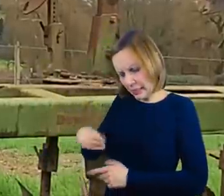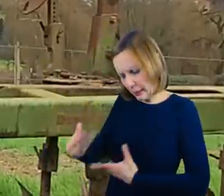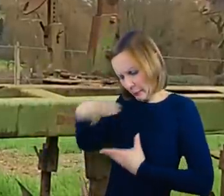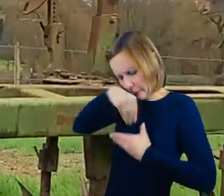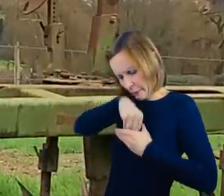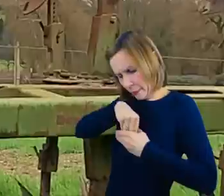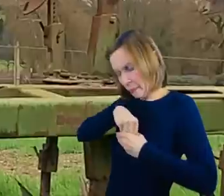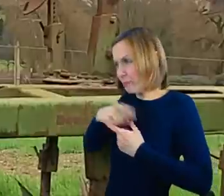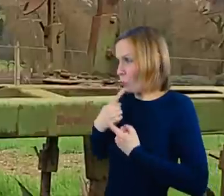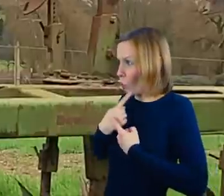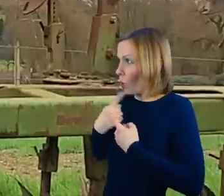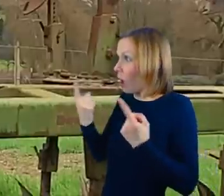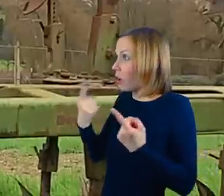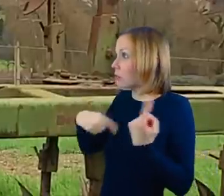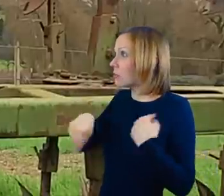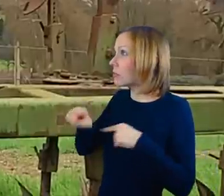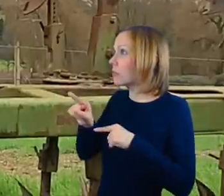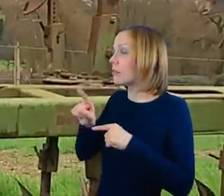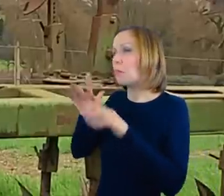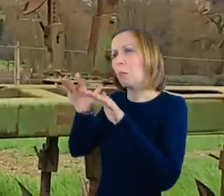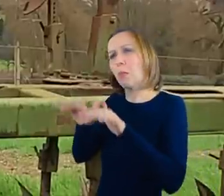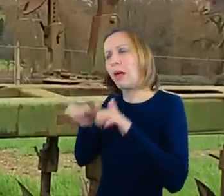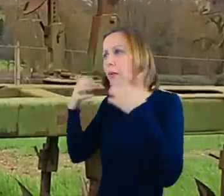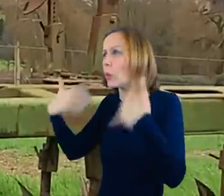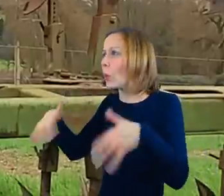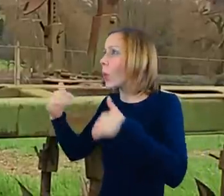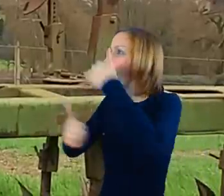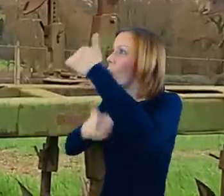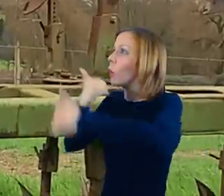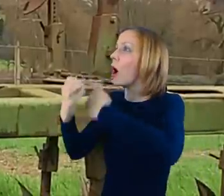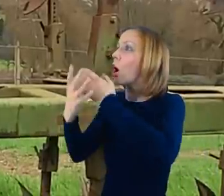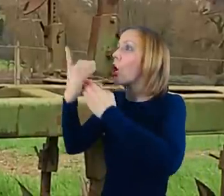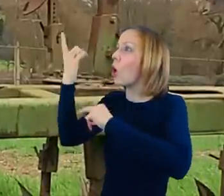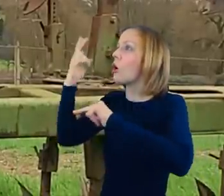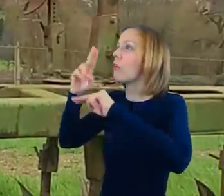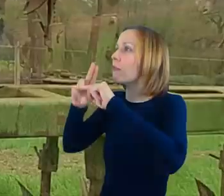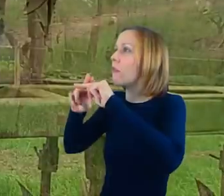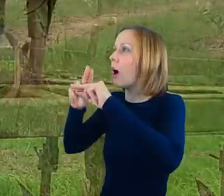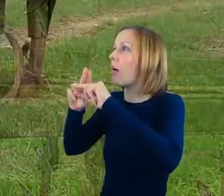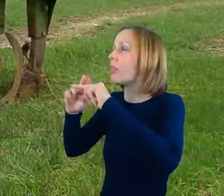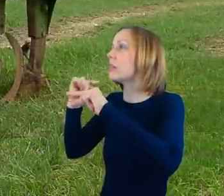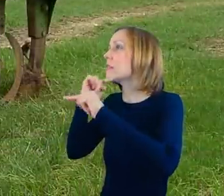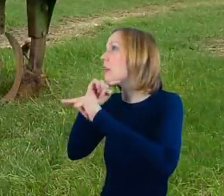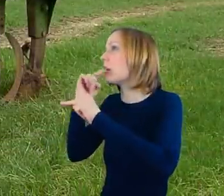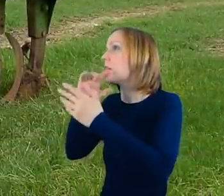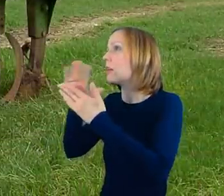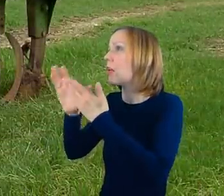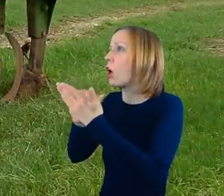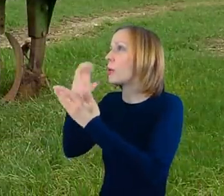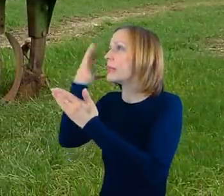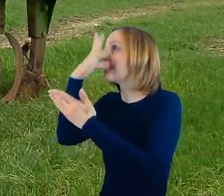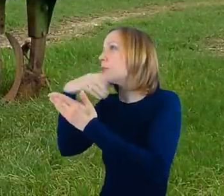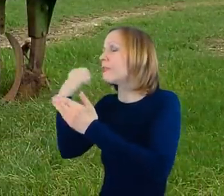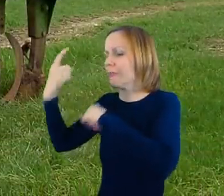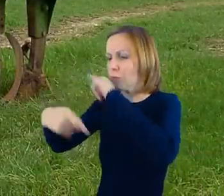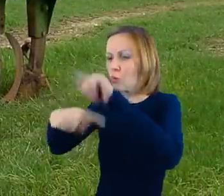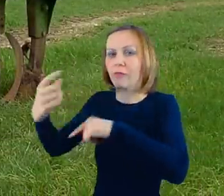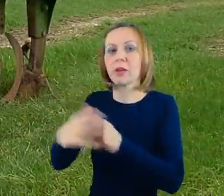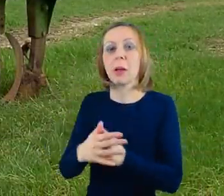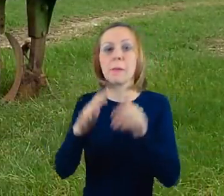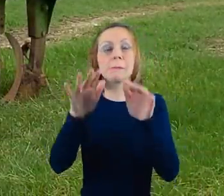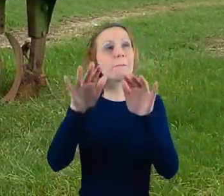God, Father, Son, and Holy Spirit. Blessed be God forever. Blessed are you, Lord God of